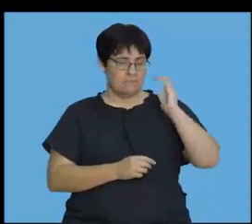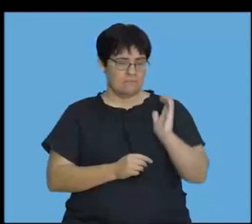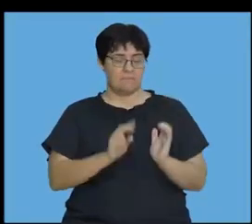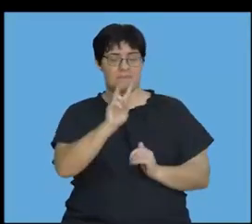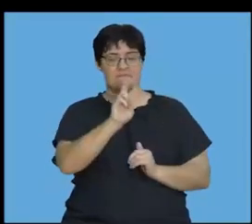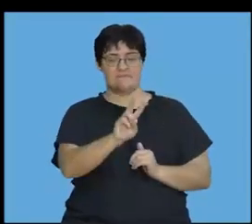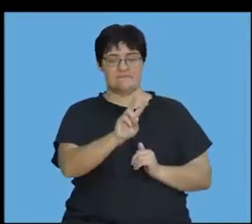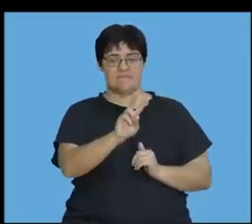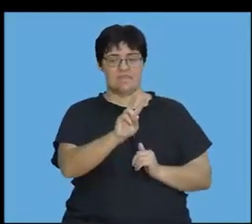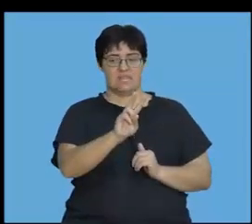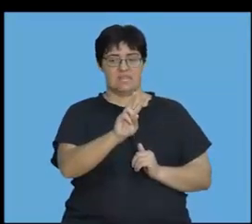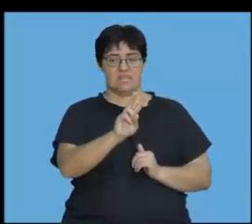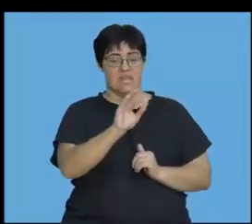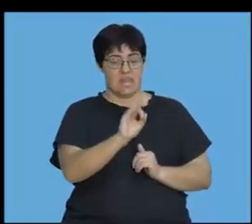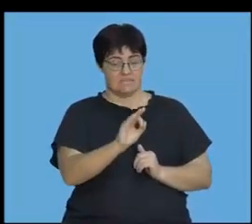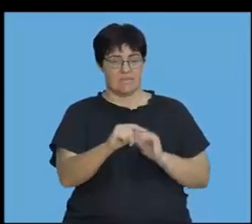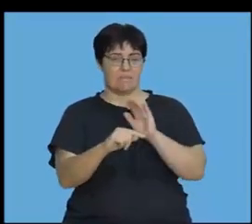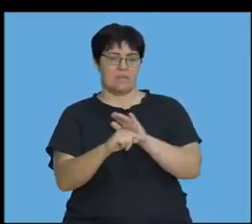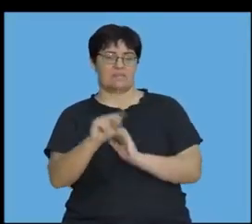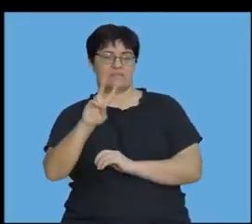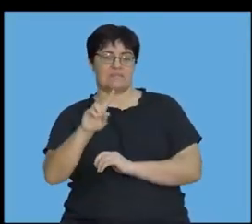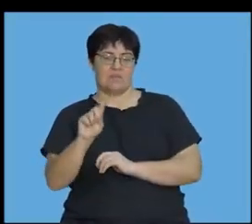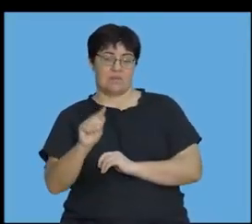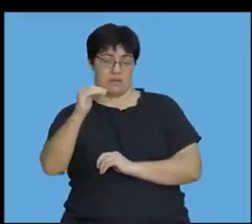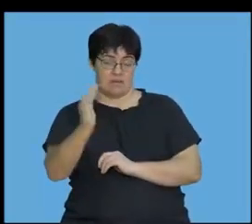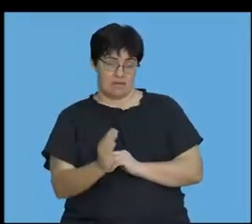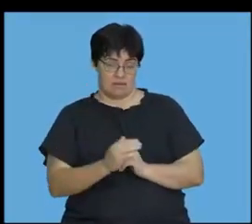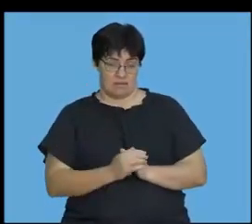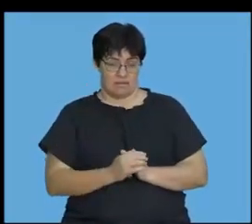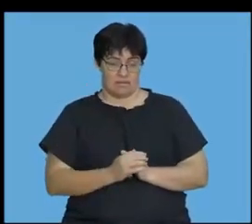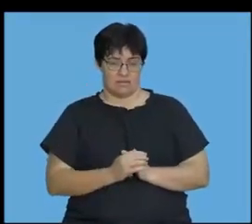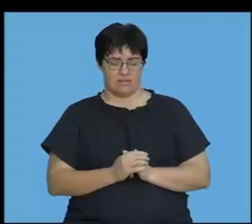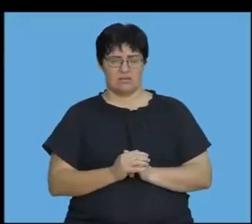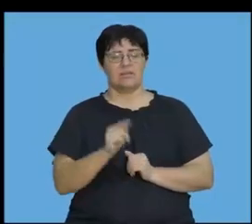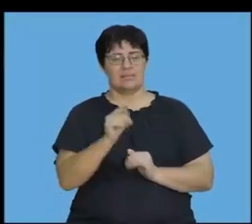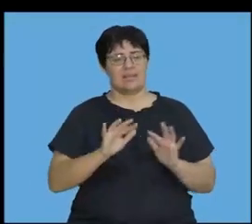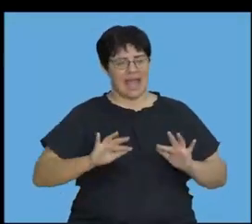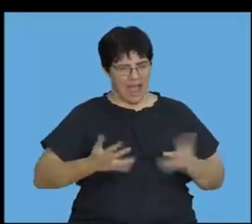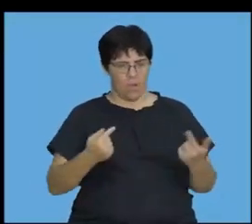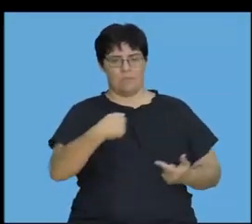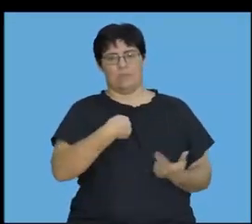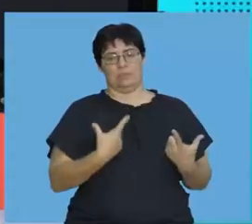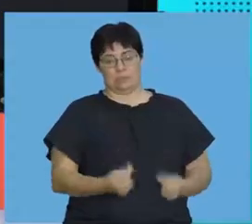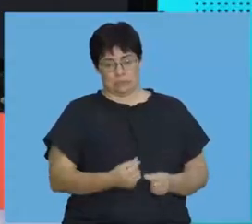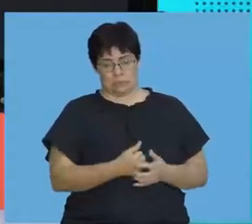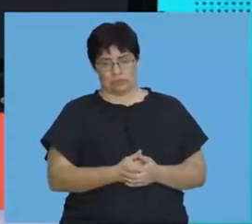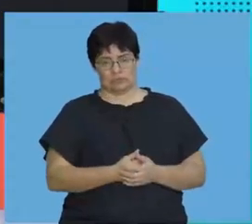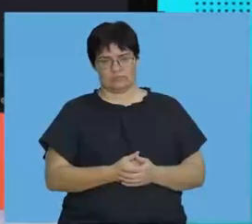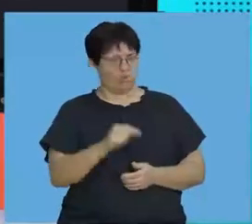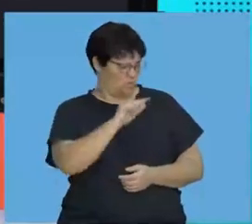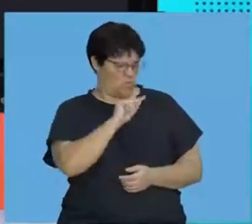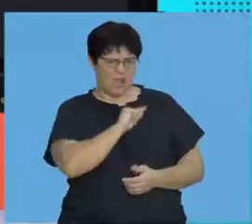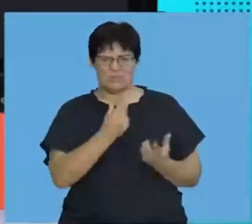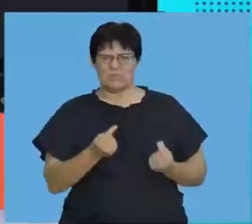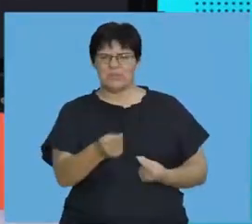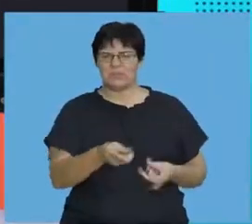take mass and we take final velocity minus initial velocity. That's the way I'm gonna do it. The reason